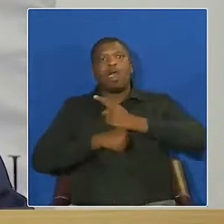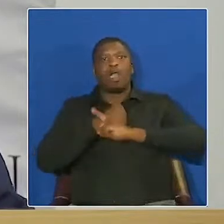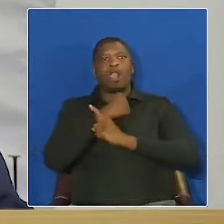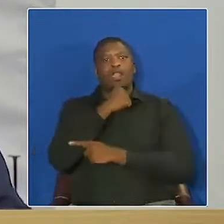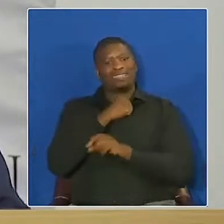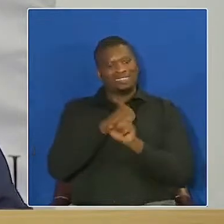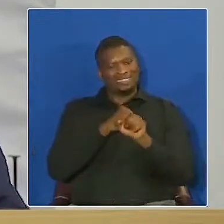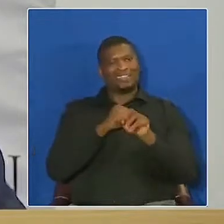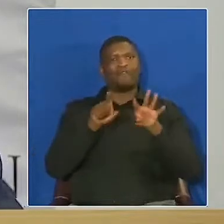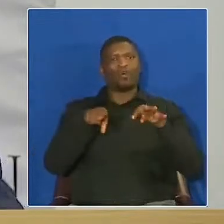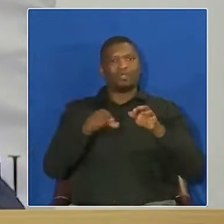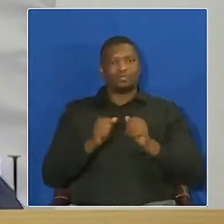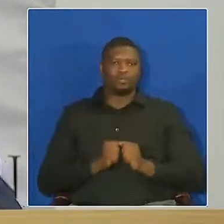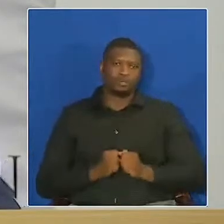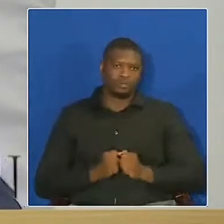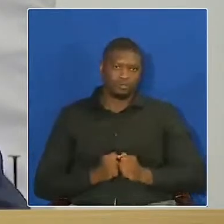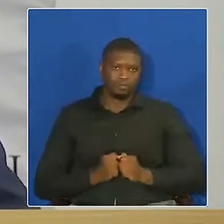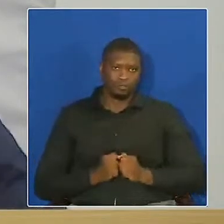date.